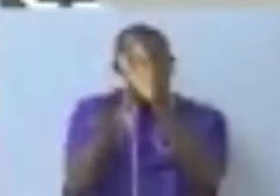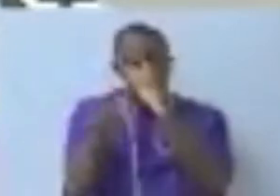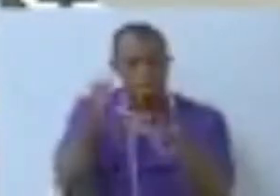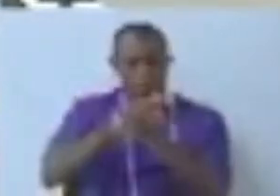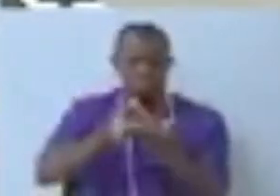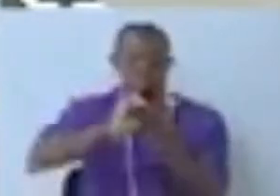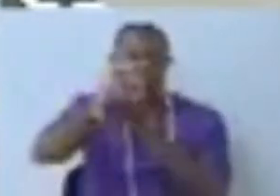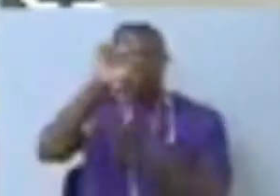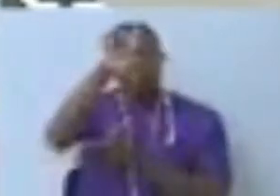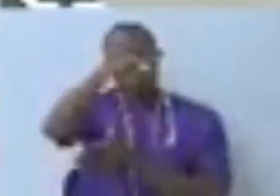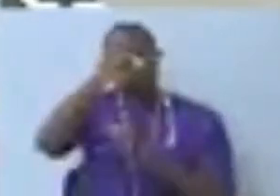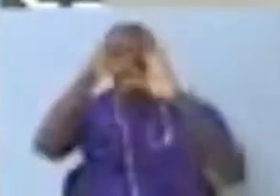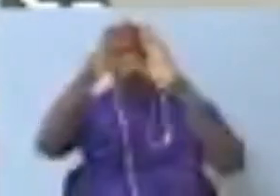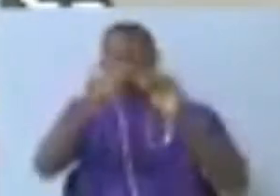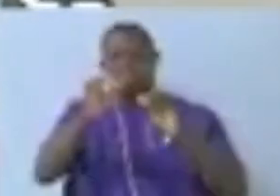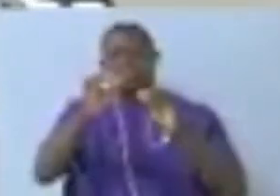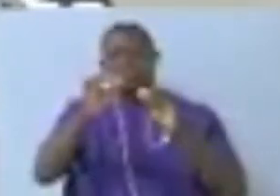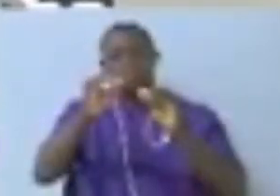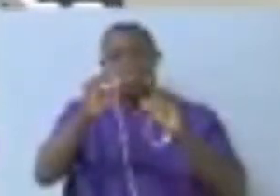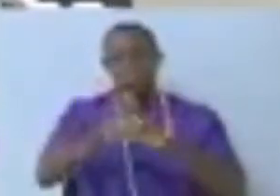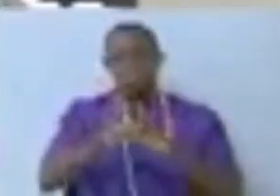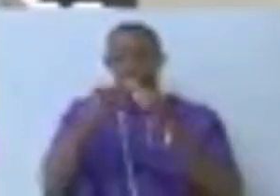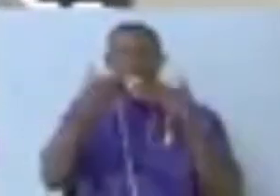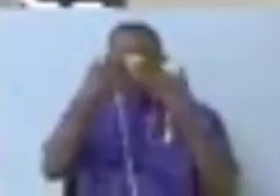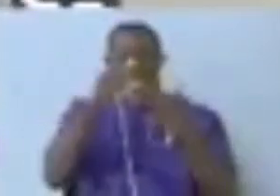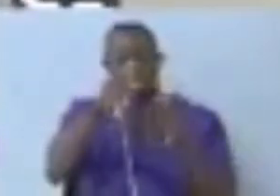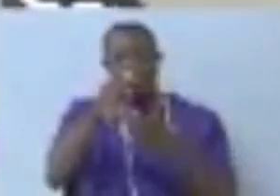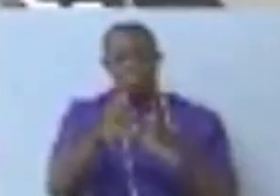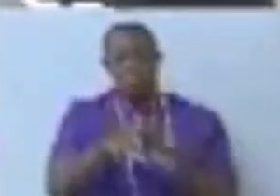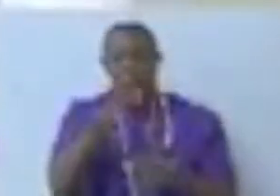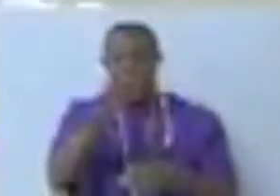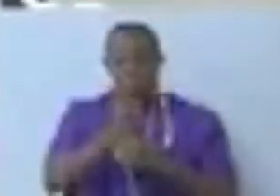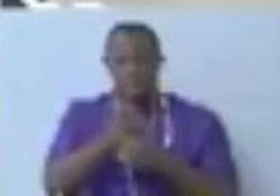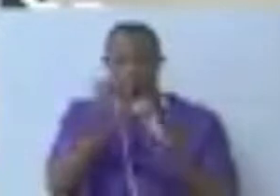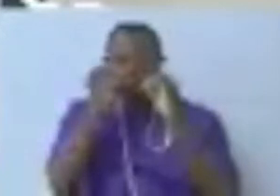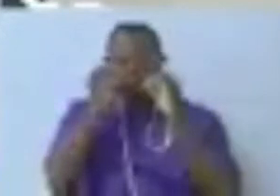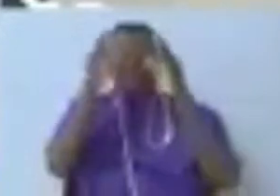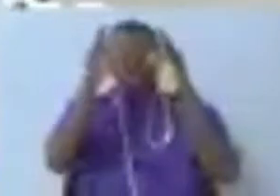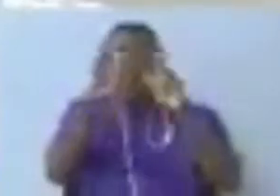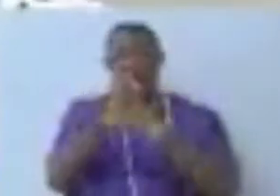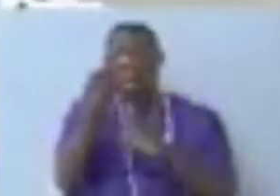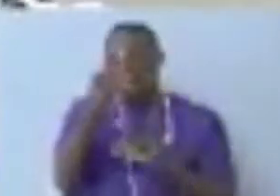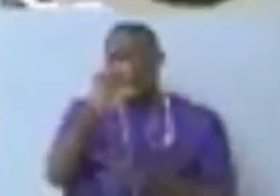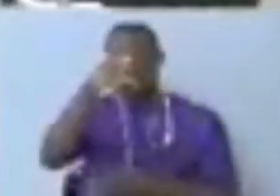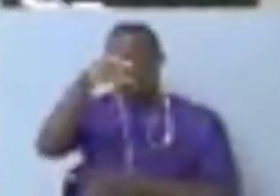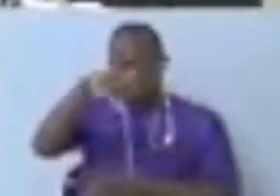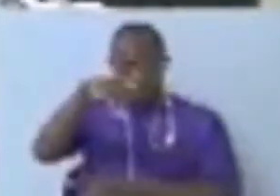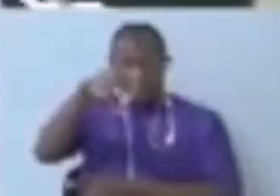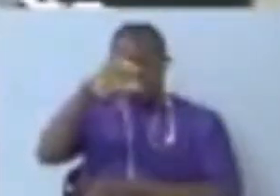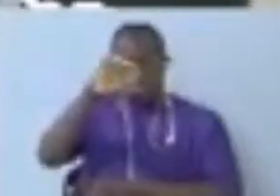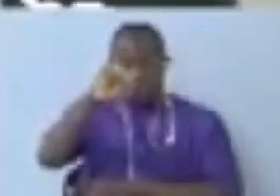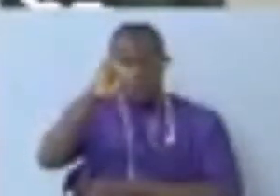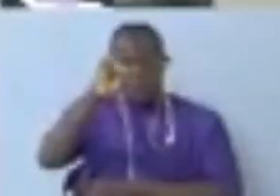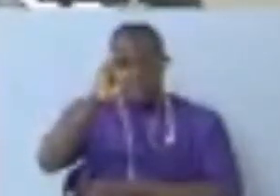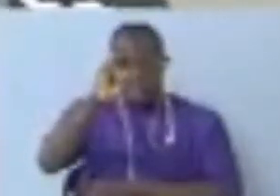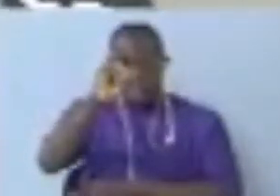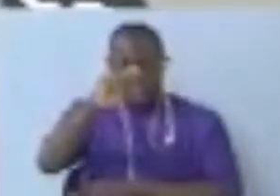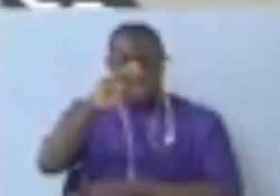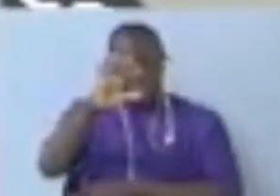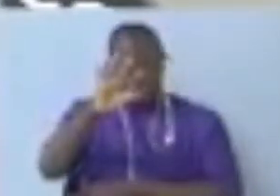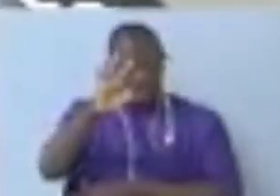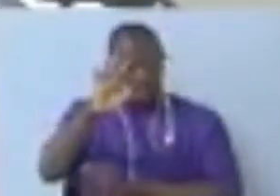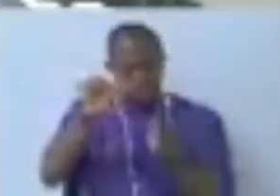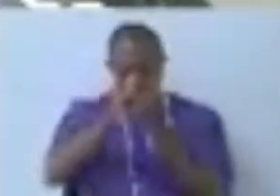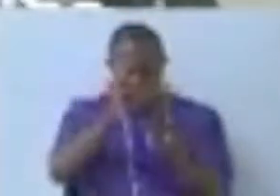gives you notice. And it would be shocking if the Point newspaper would so boldly